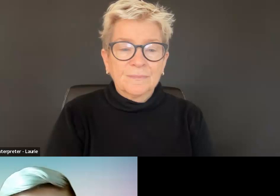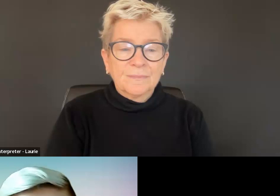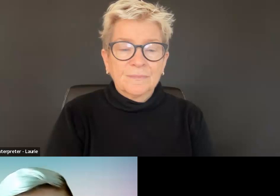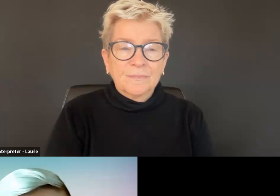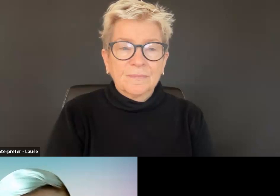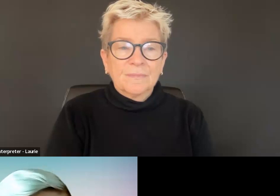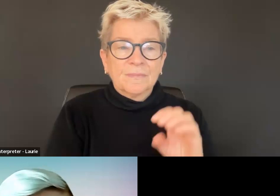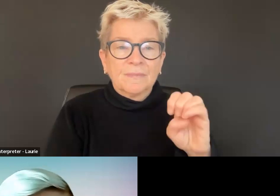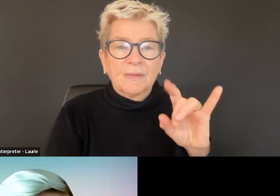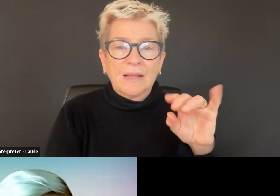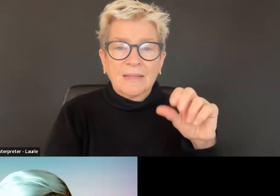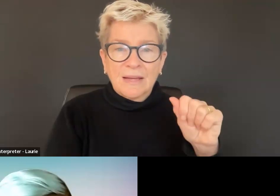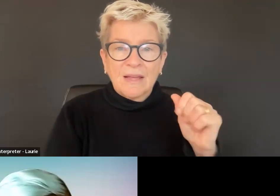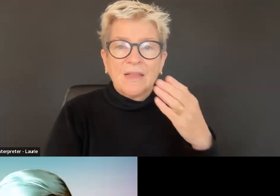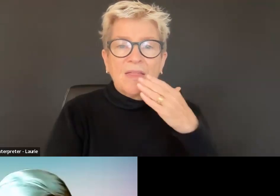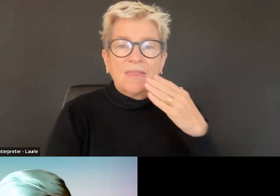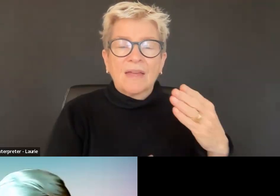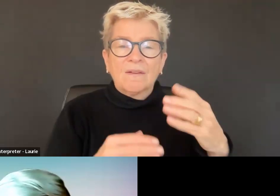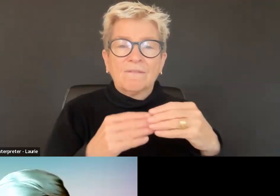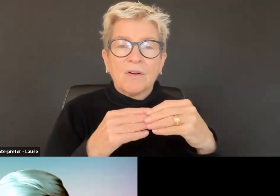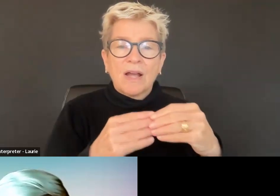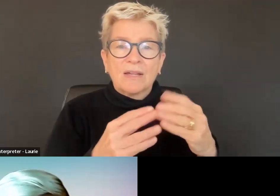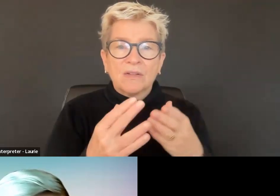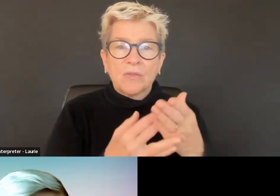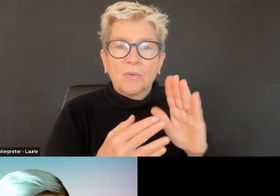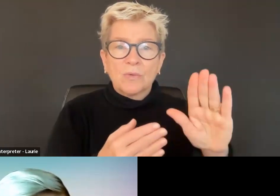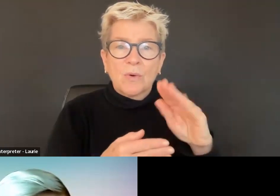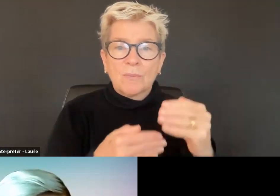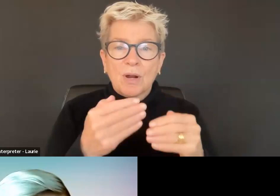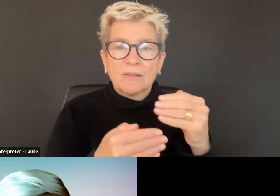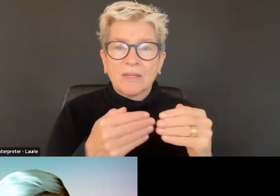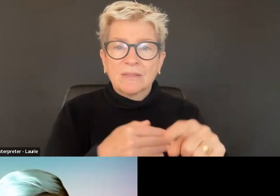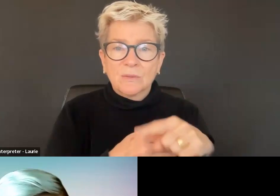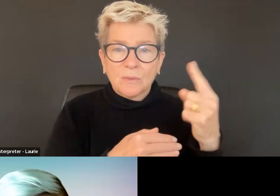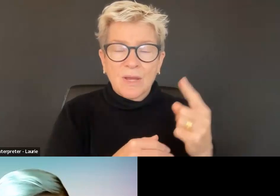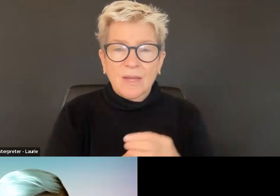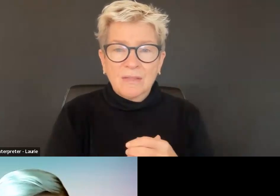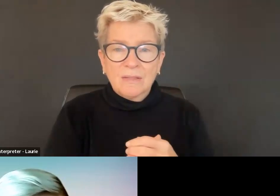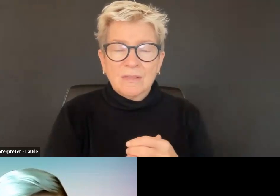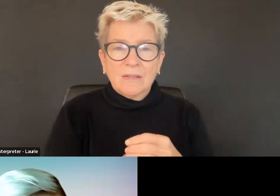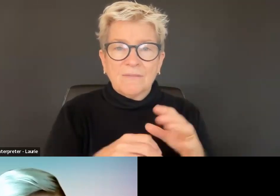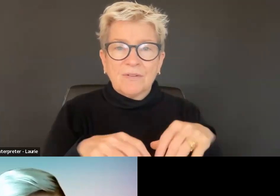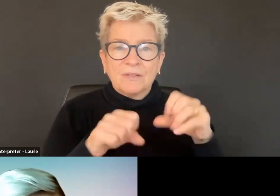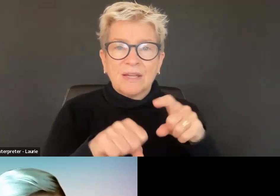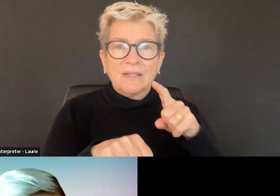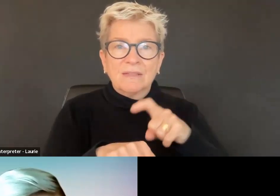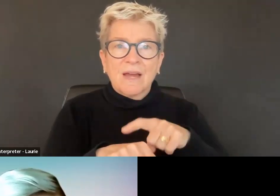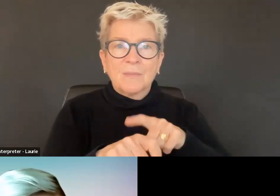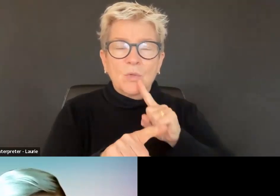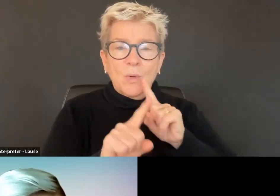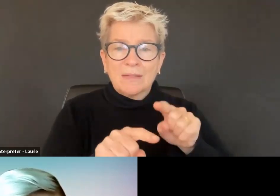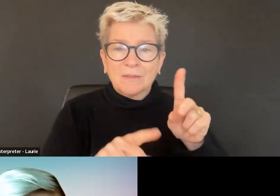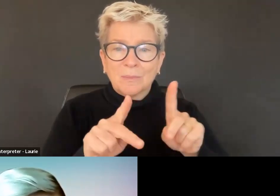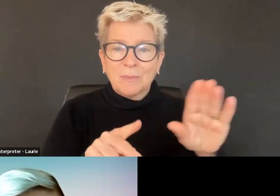Elena, thank you so much for walking us through your process today, and for taking the time to answer folks'